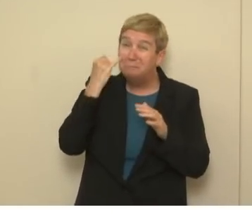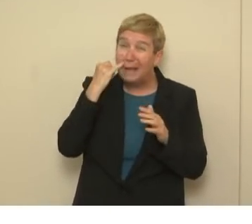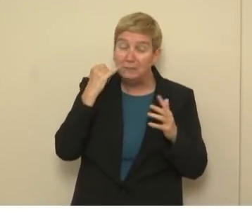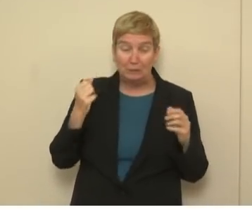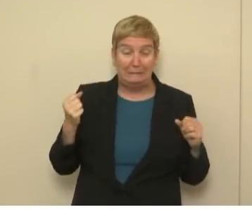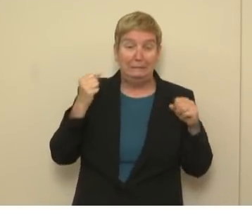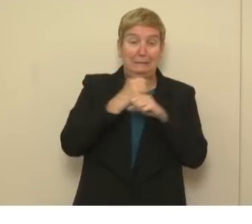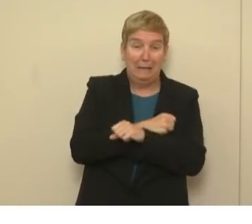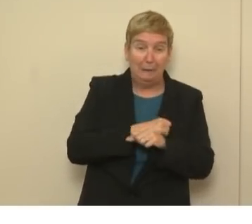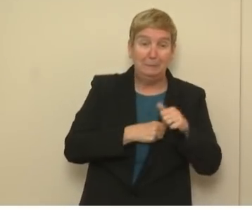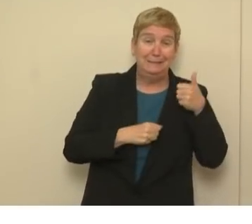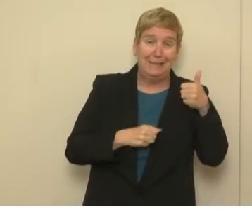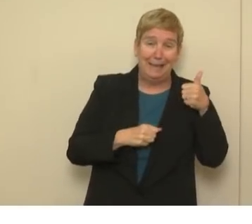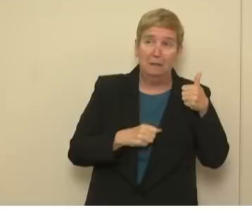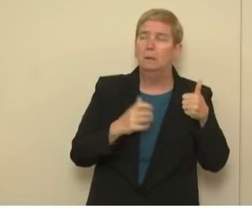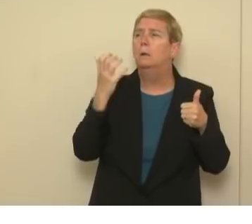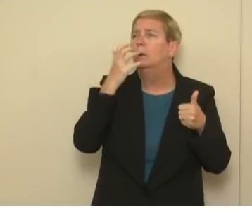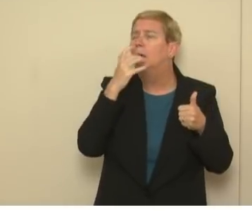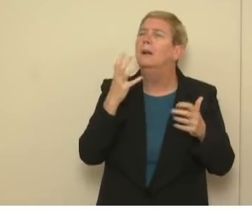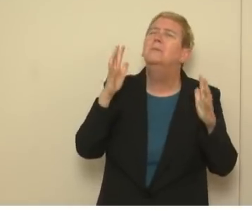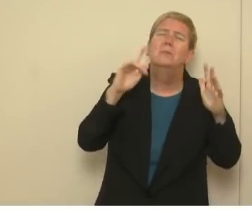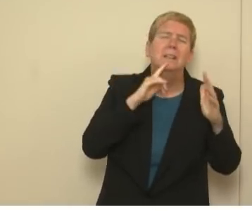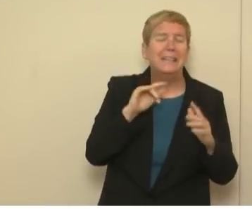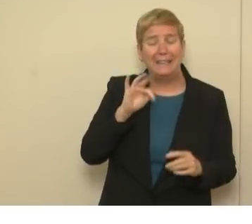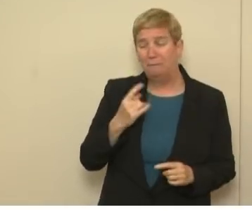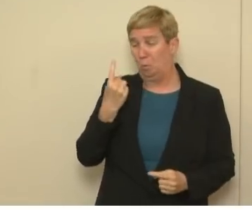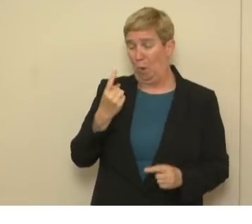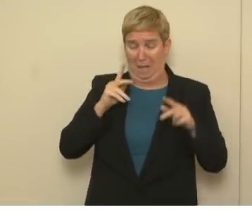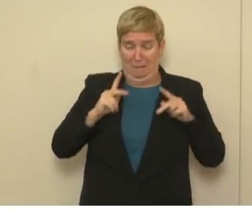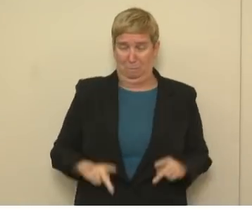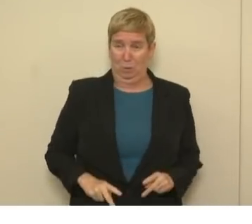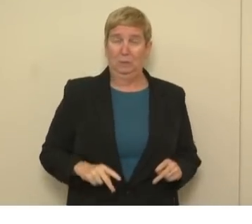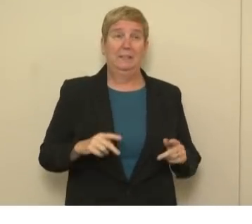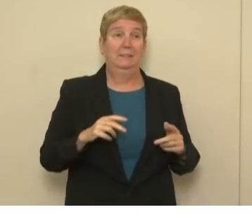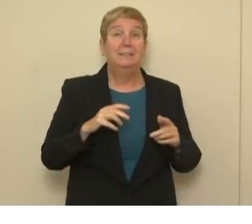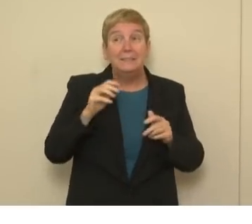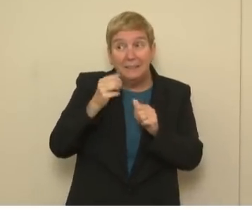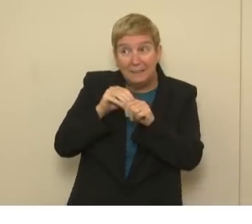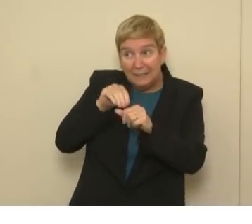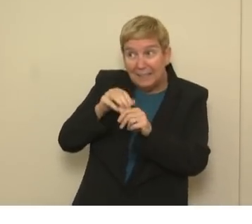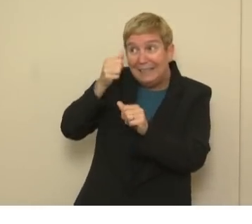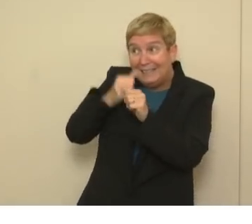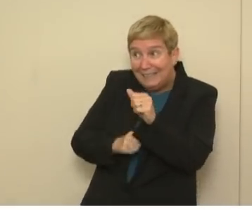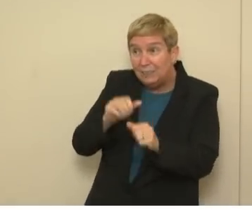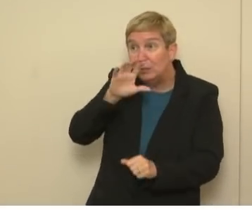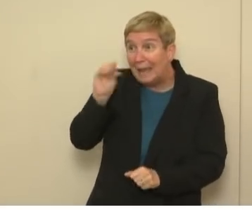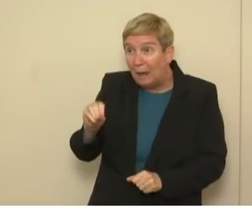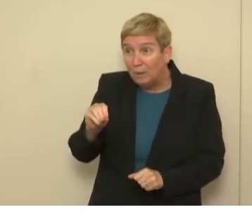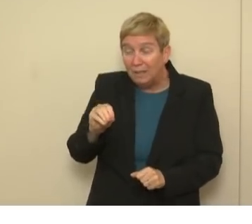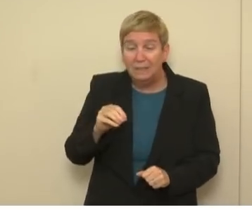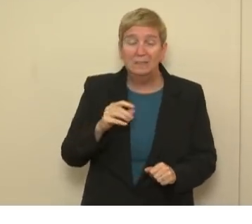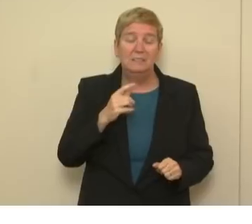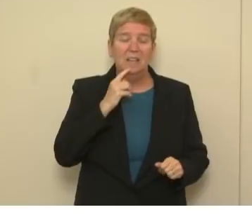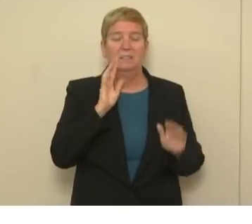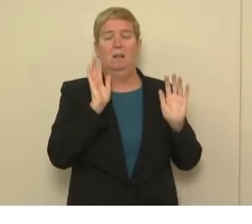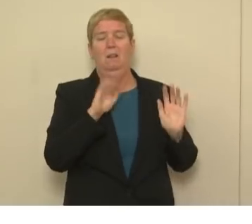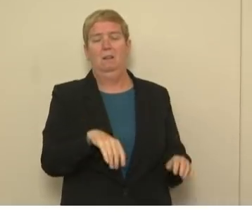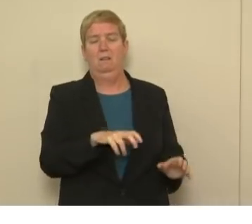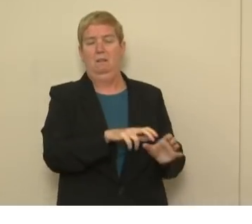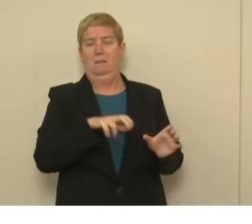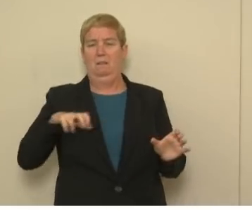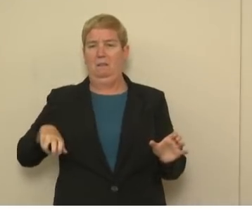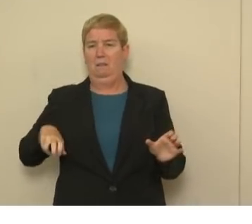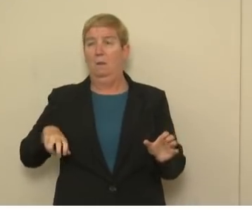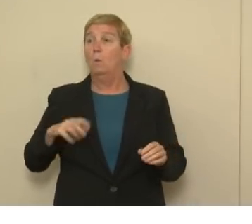$37,000 per New Mexican. If only one person in New Mexico per county is not counted, New Mexico loses